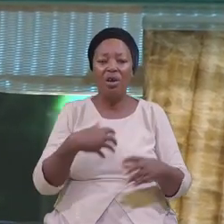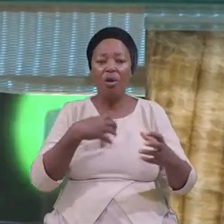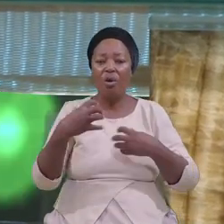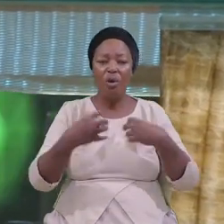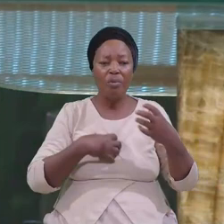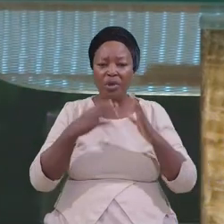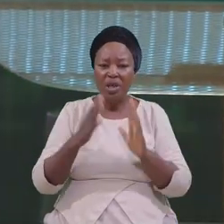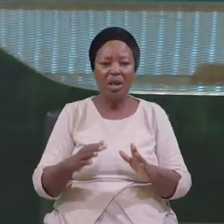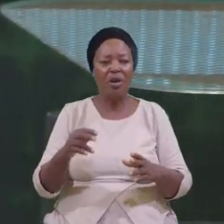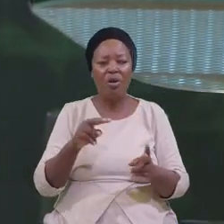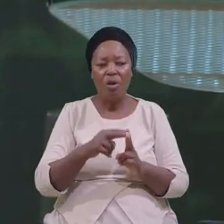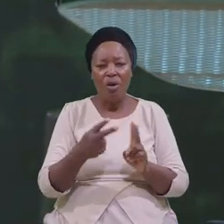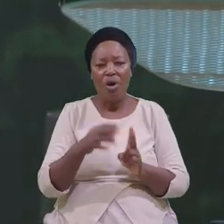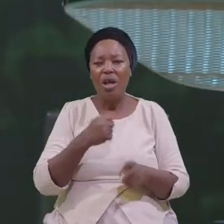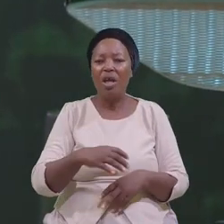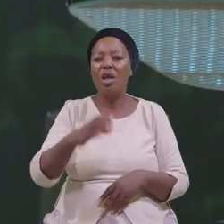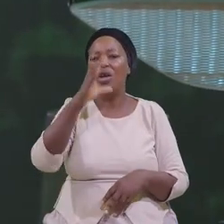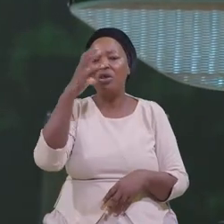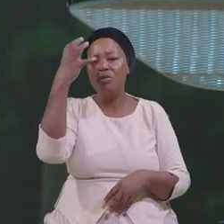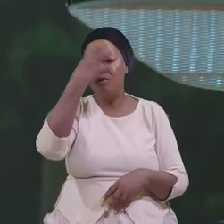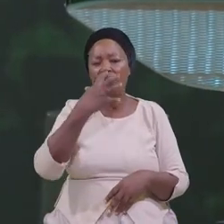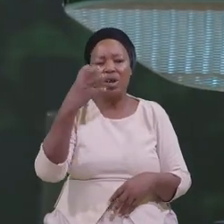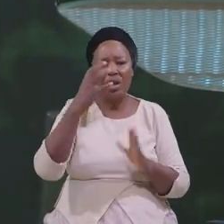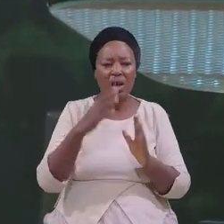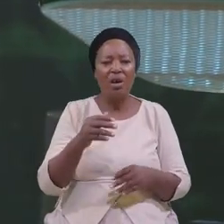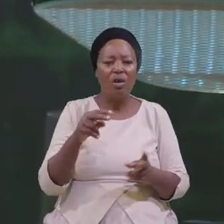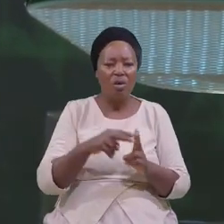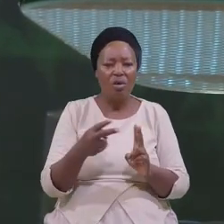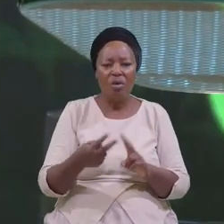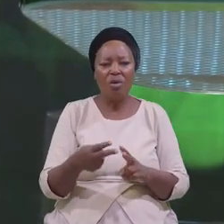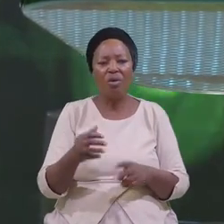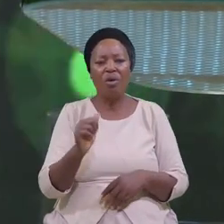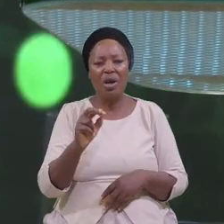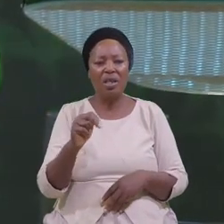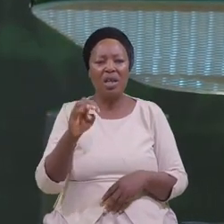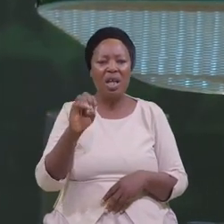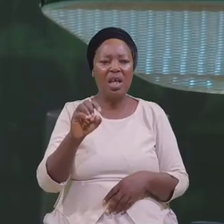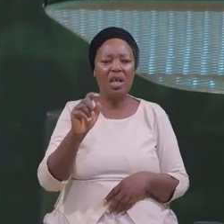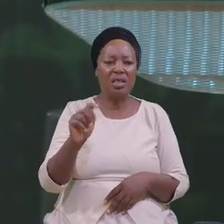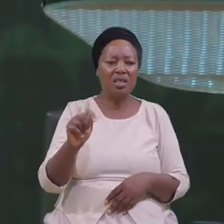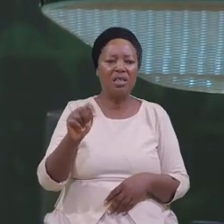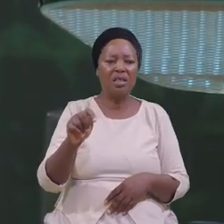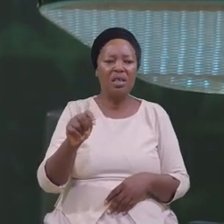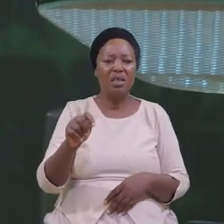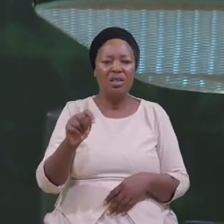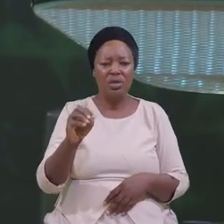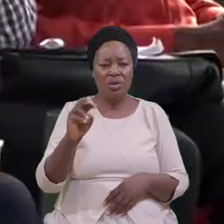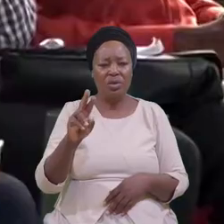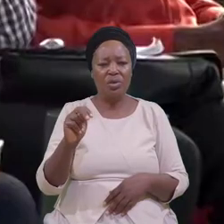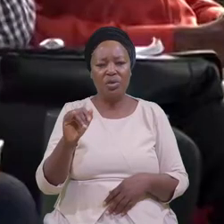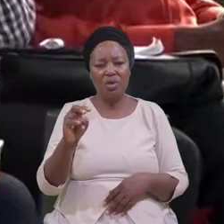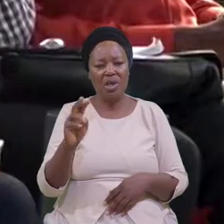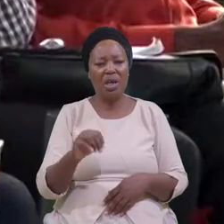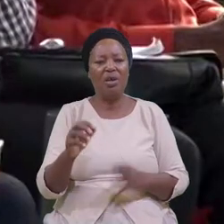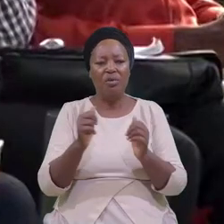a drunkard, or an extortioner, with such a one not to eat.